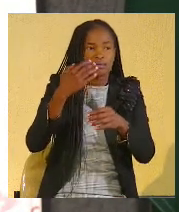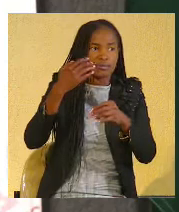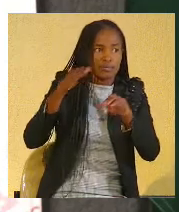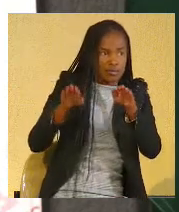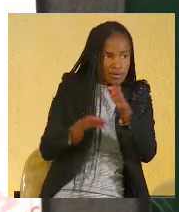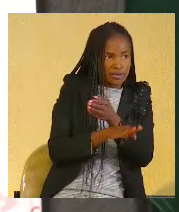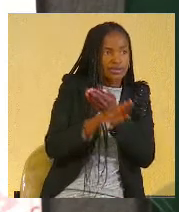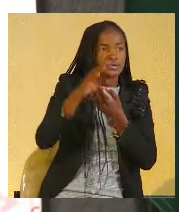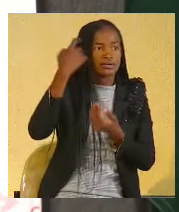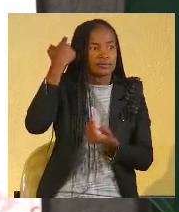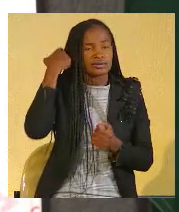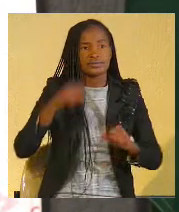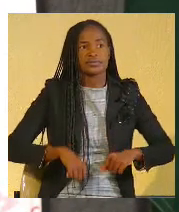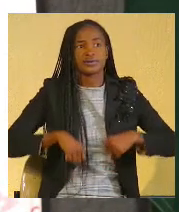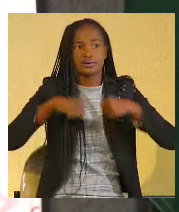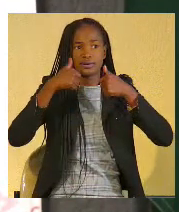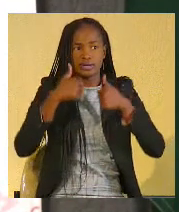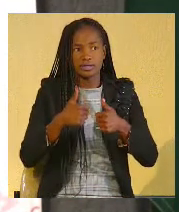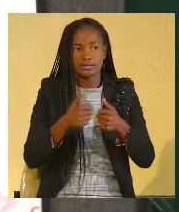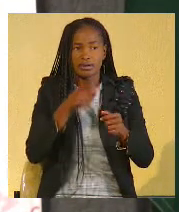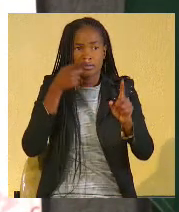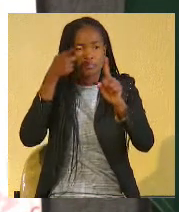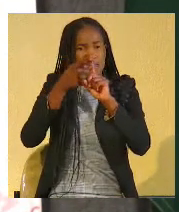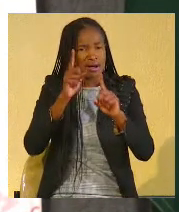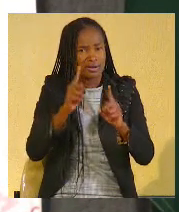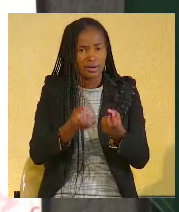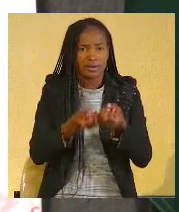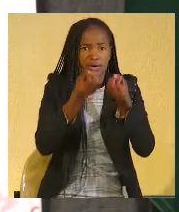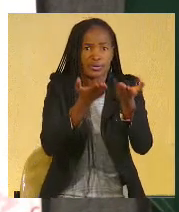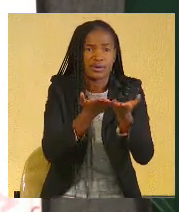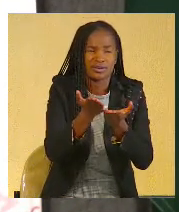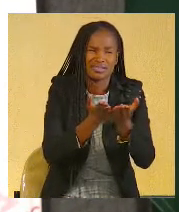service which is provided to the public is of quality.